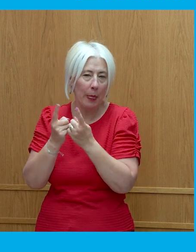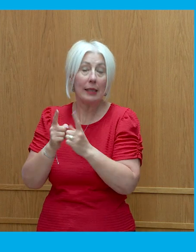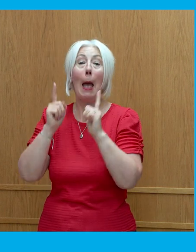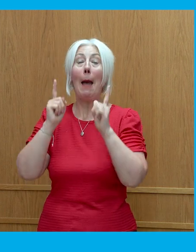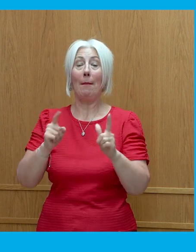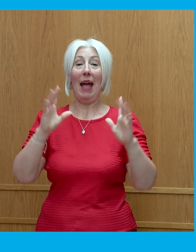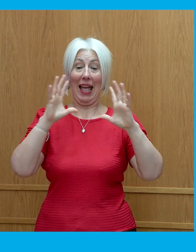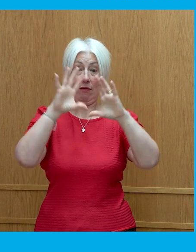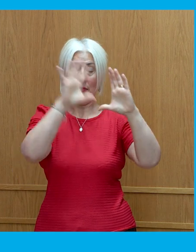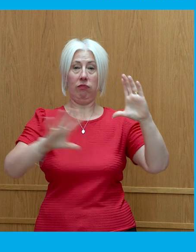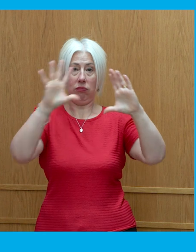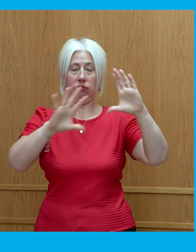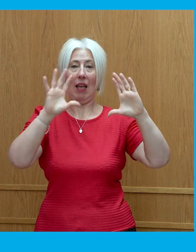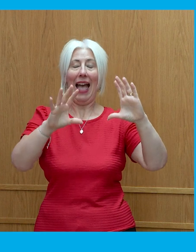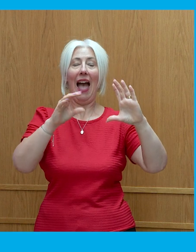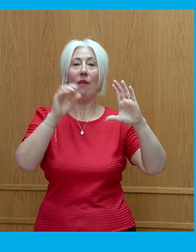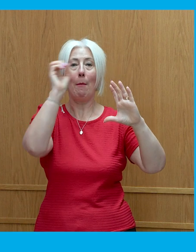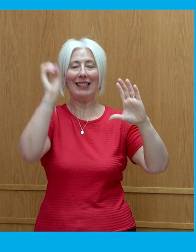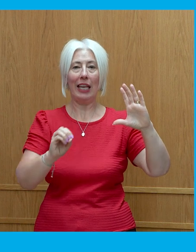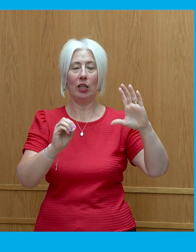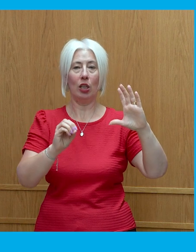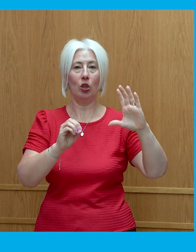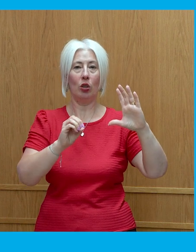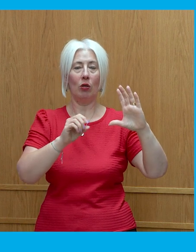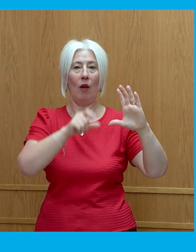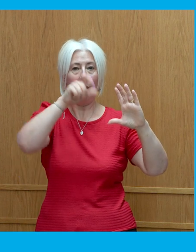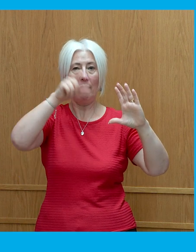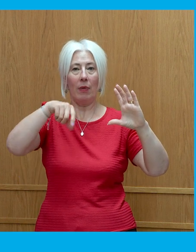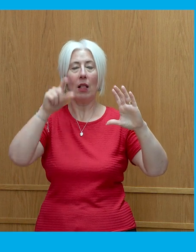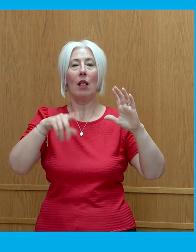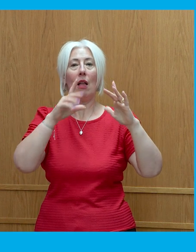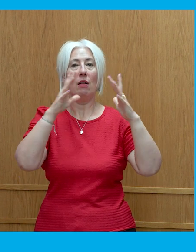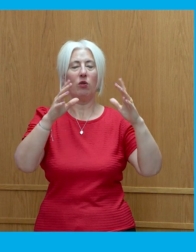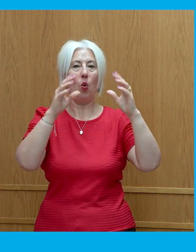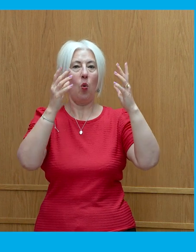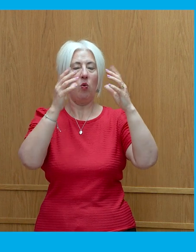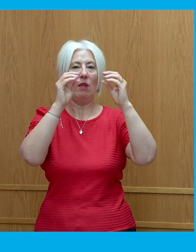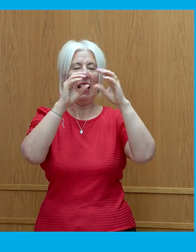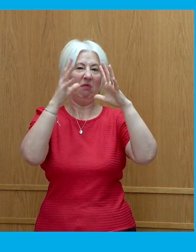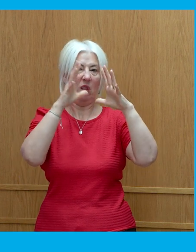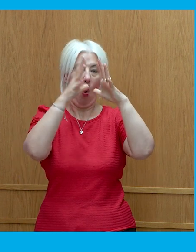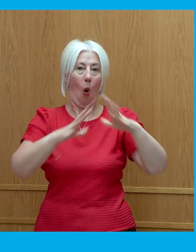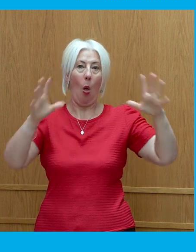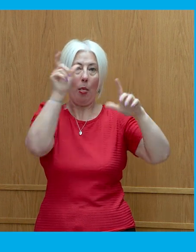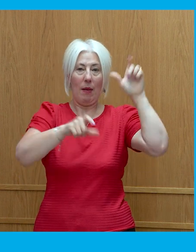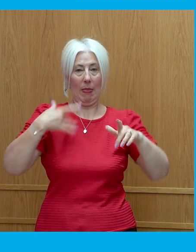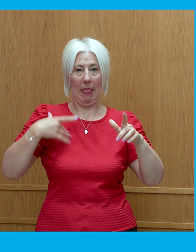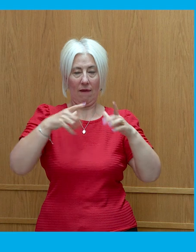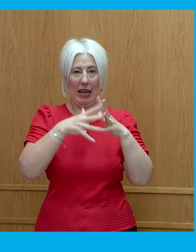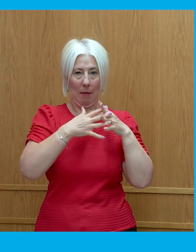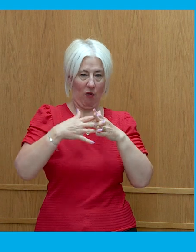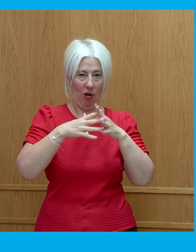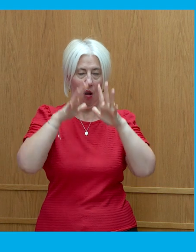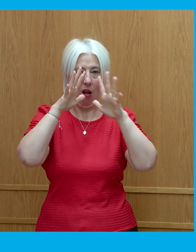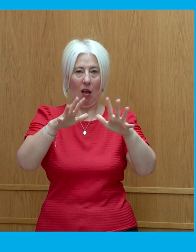a population in our census, all different subgroups, a percentage of the population. But then there's the